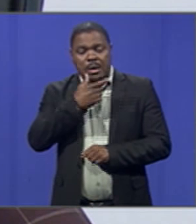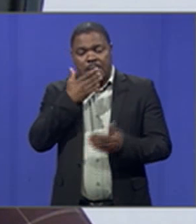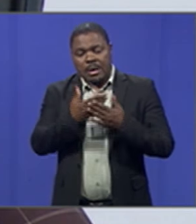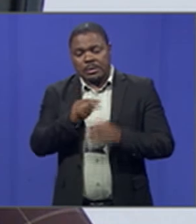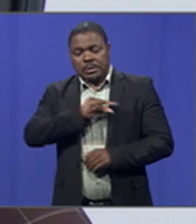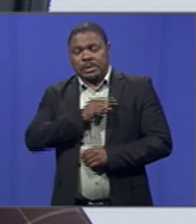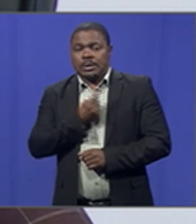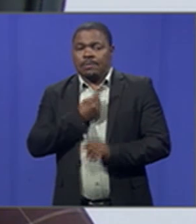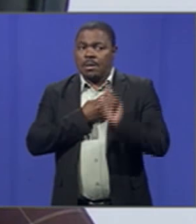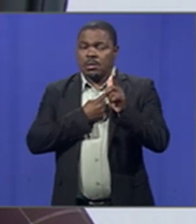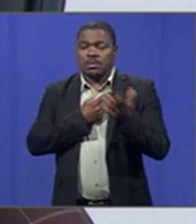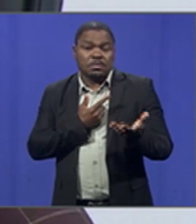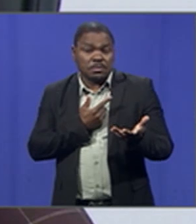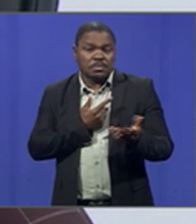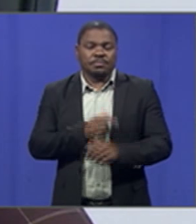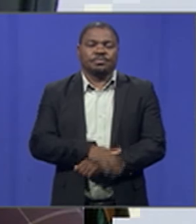bonwe jaaka yo molato.